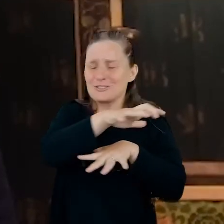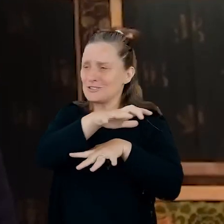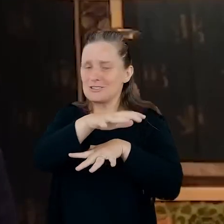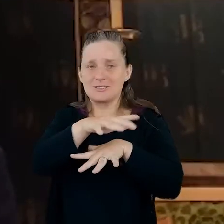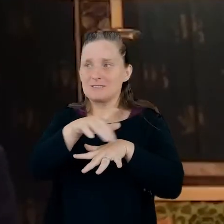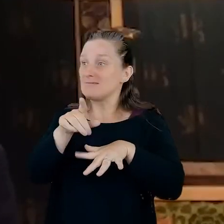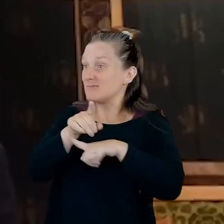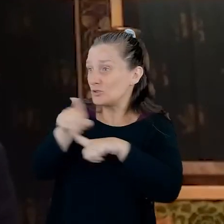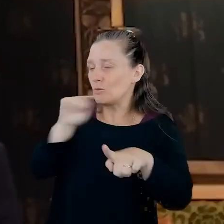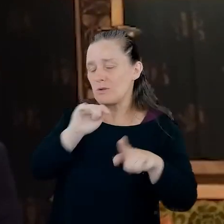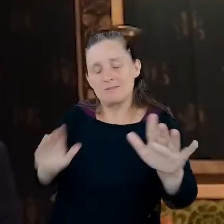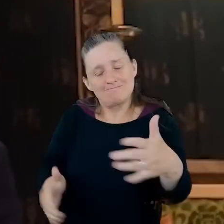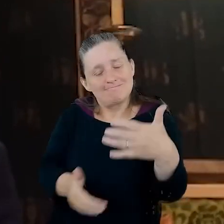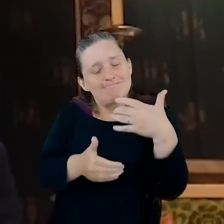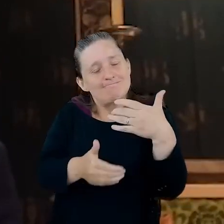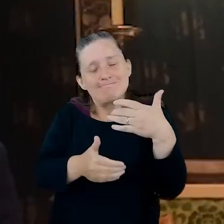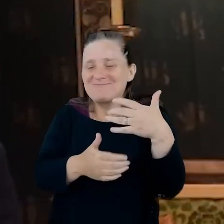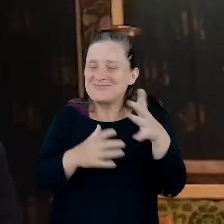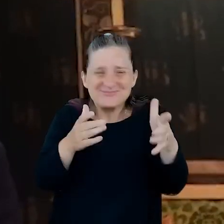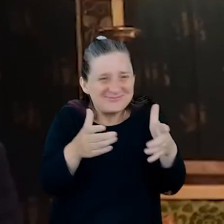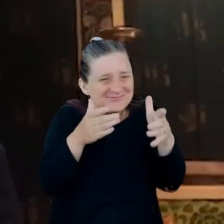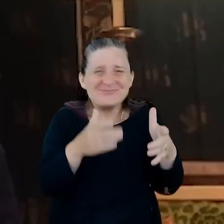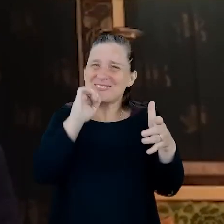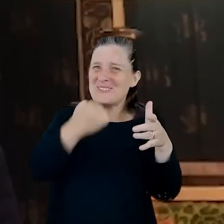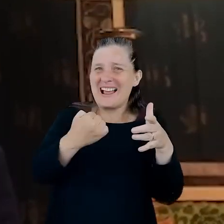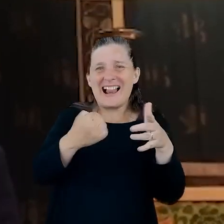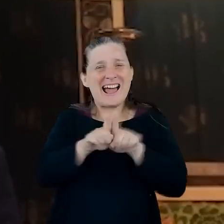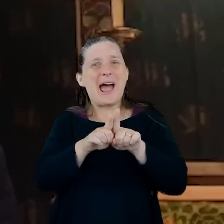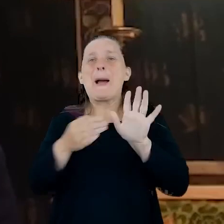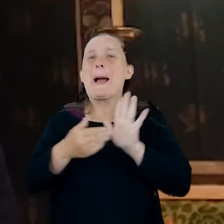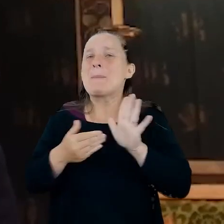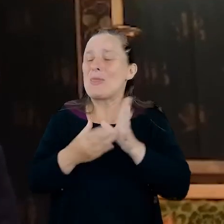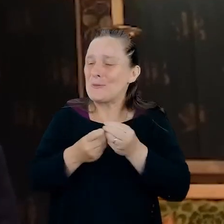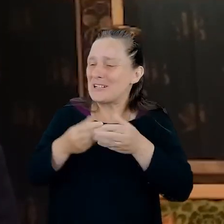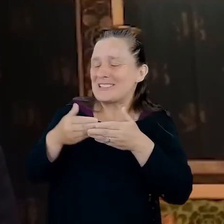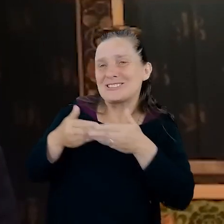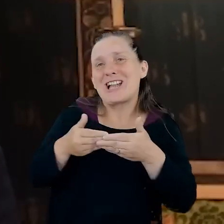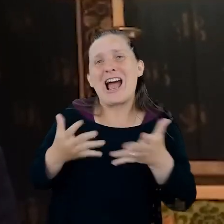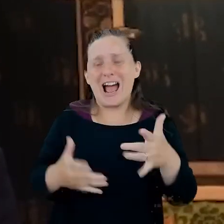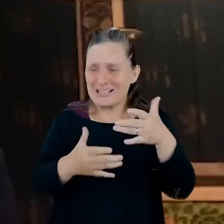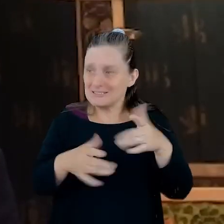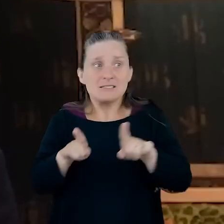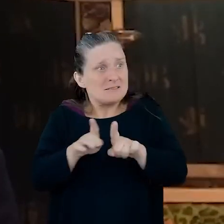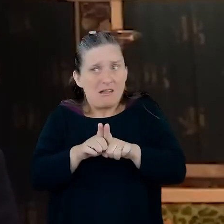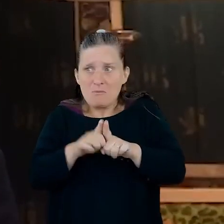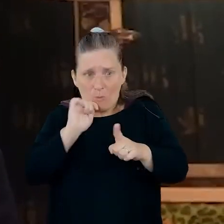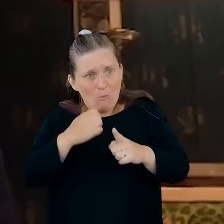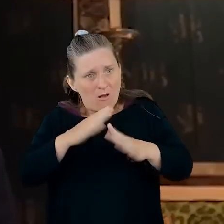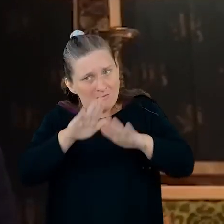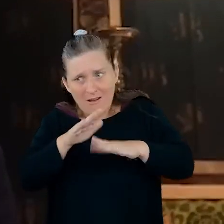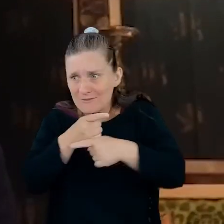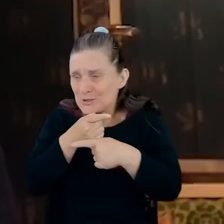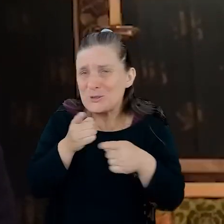carried on her arm and dandled on her knees. As a mother comforts a child, so I will comfort you. You shall